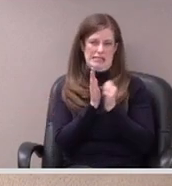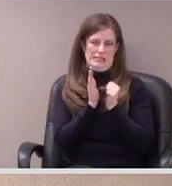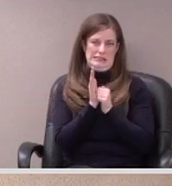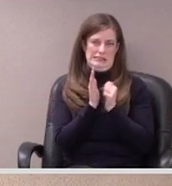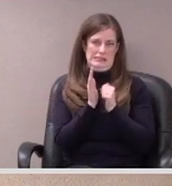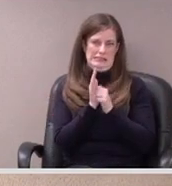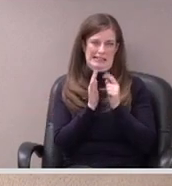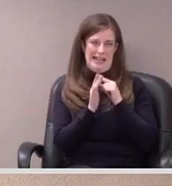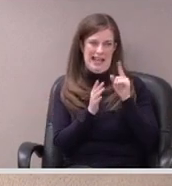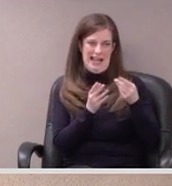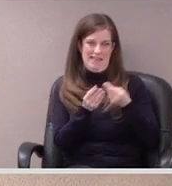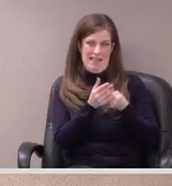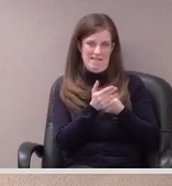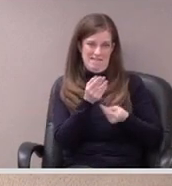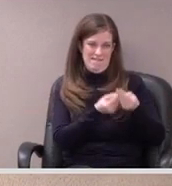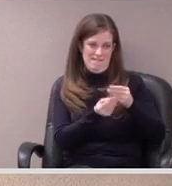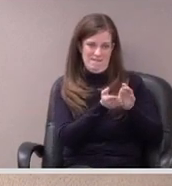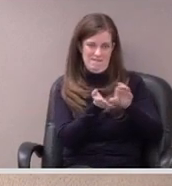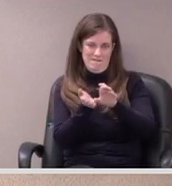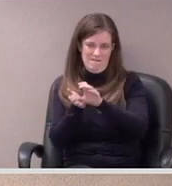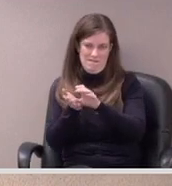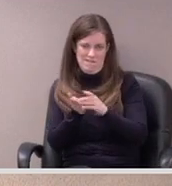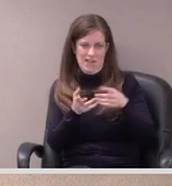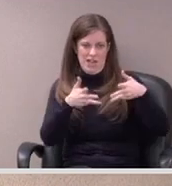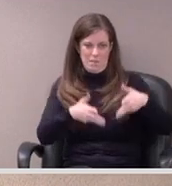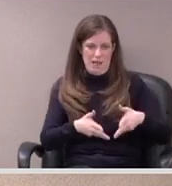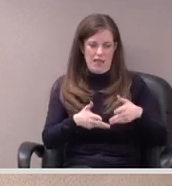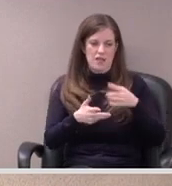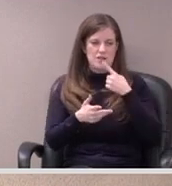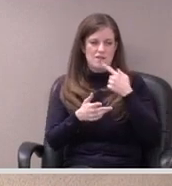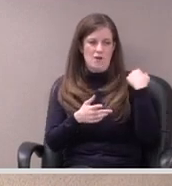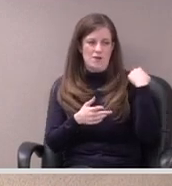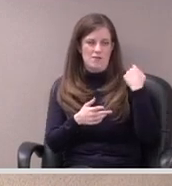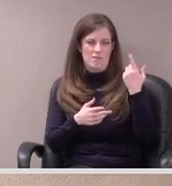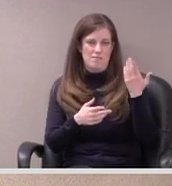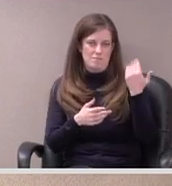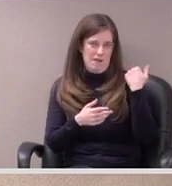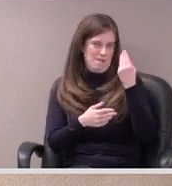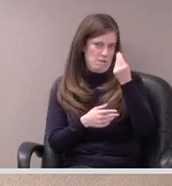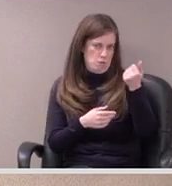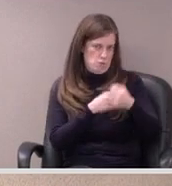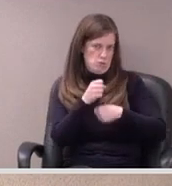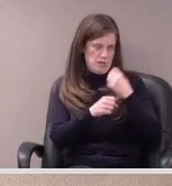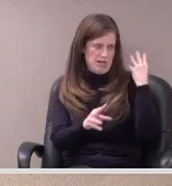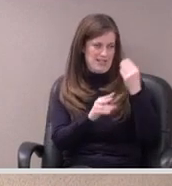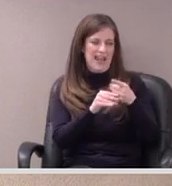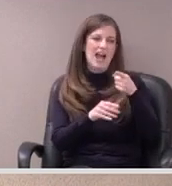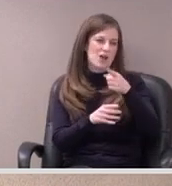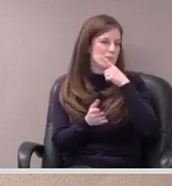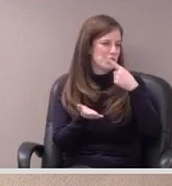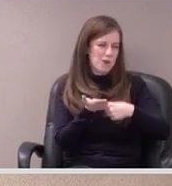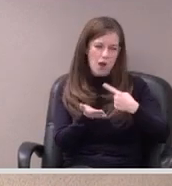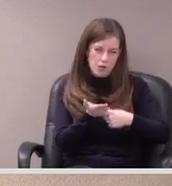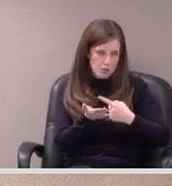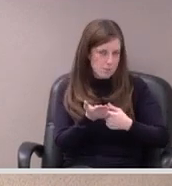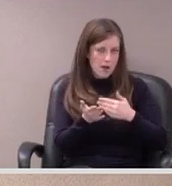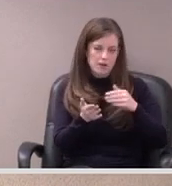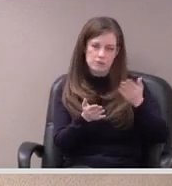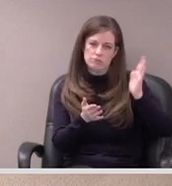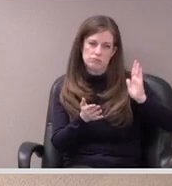fund balance over the course of the last few years, and you have talked about this during the last few years. I'm aware of